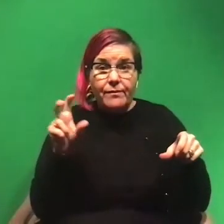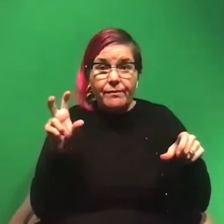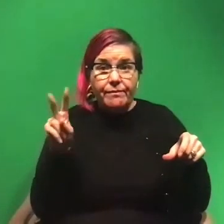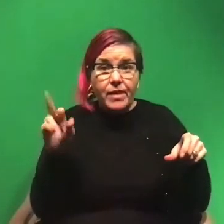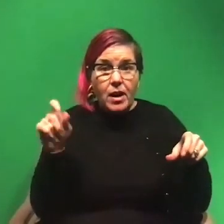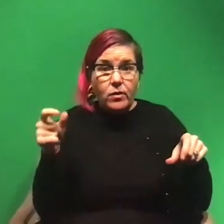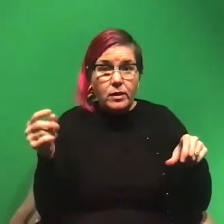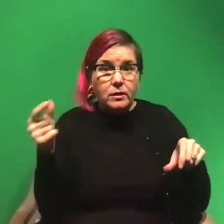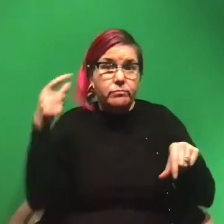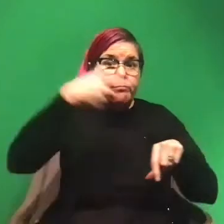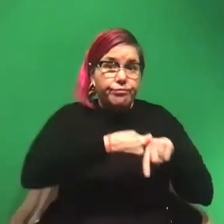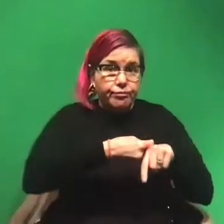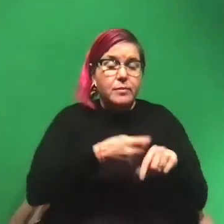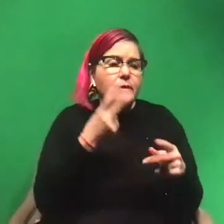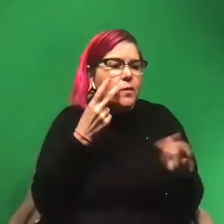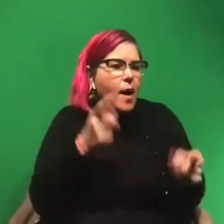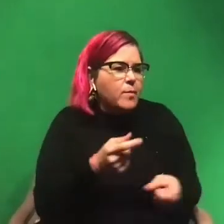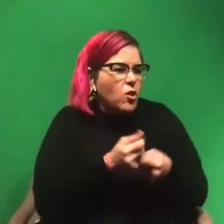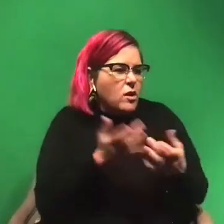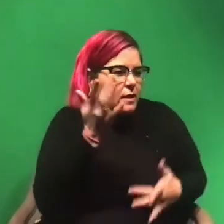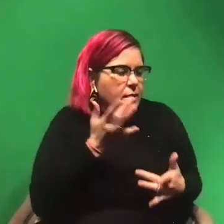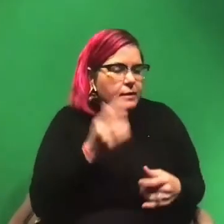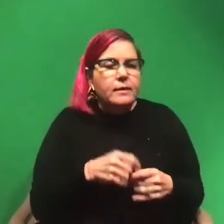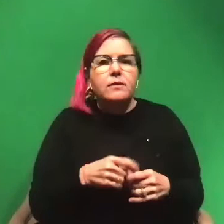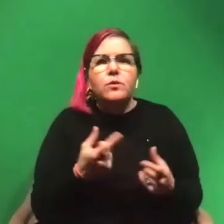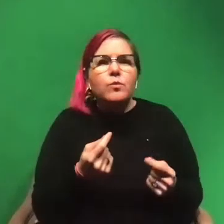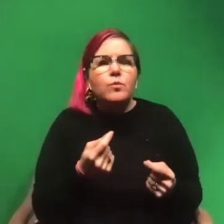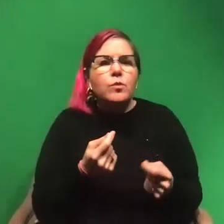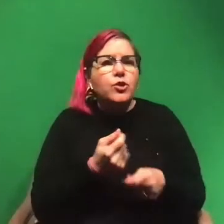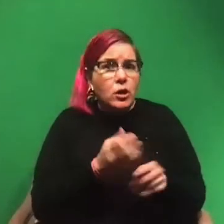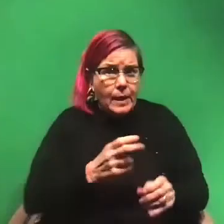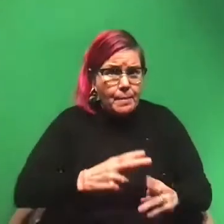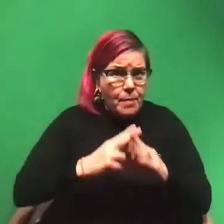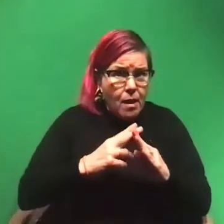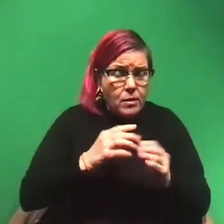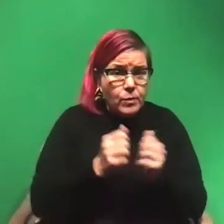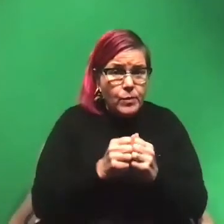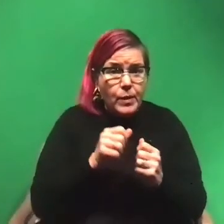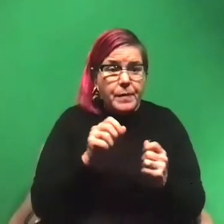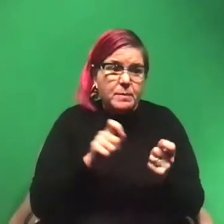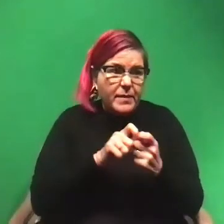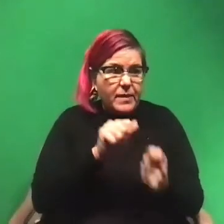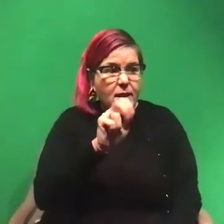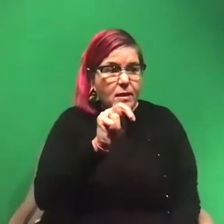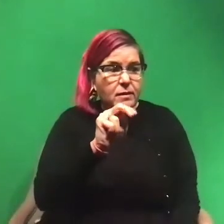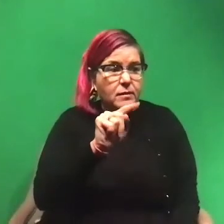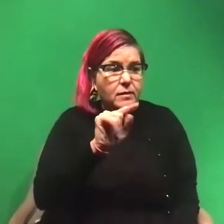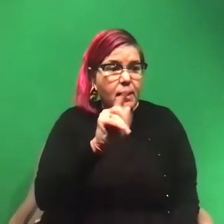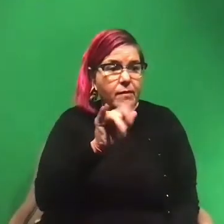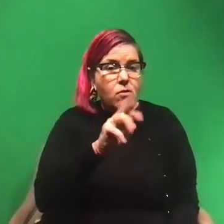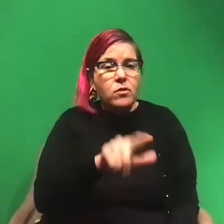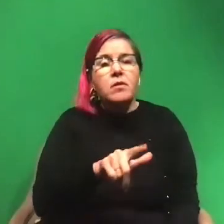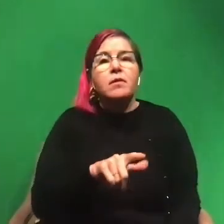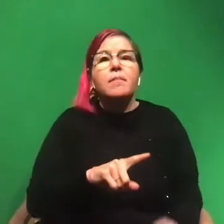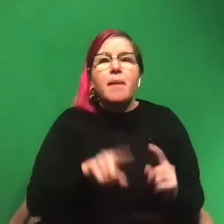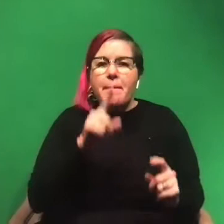what happens. Does it cause disease? You have, what is the cause of disease? Can you block it with this antiviral? But